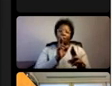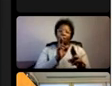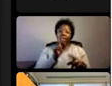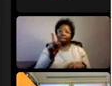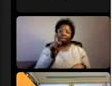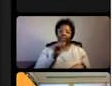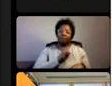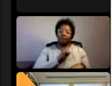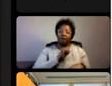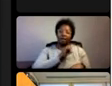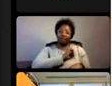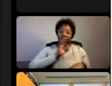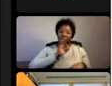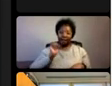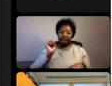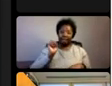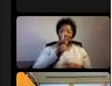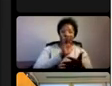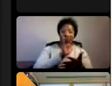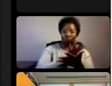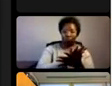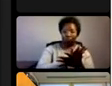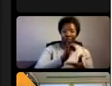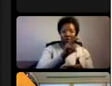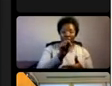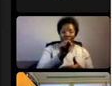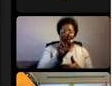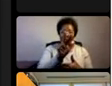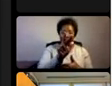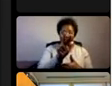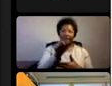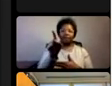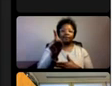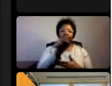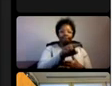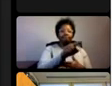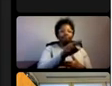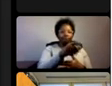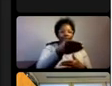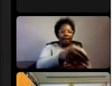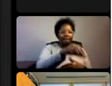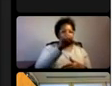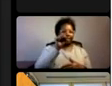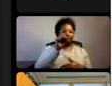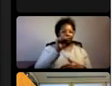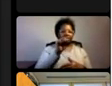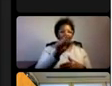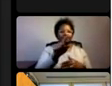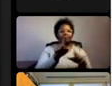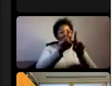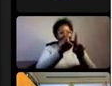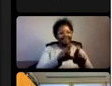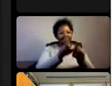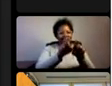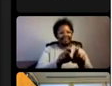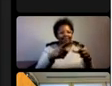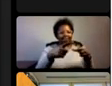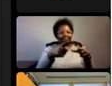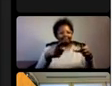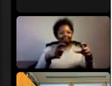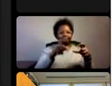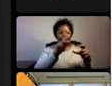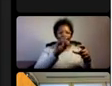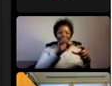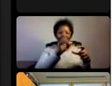and they will be instructed to pick up a test kit and they will upload their results on that